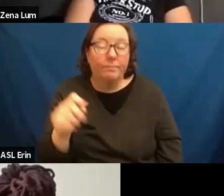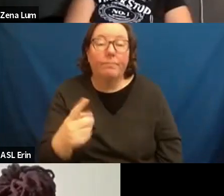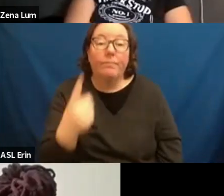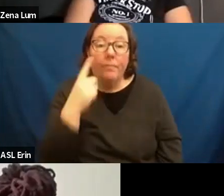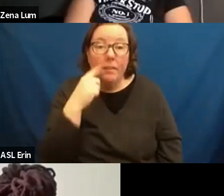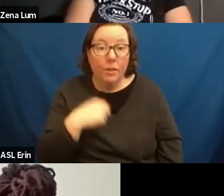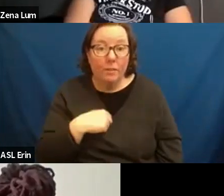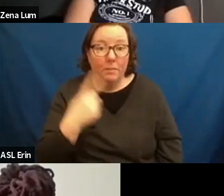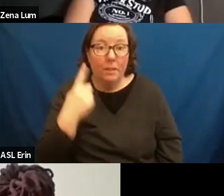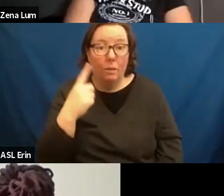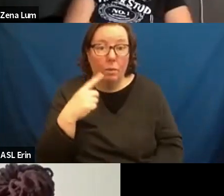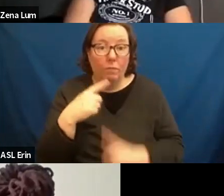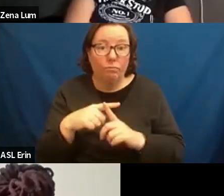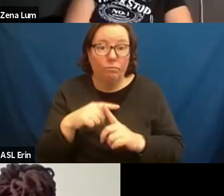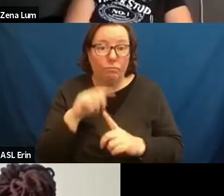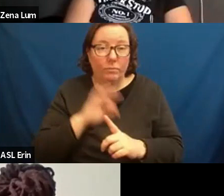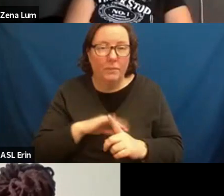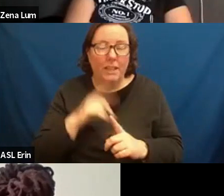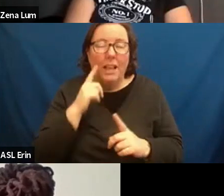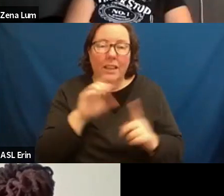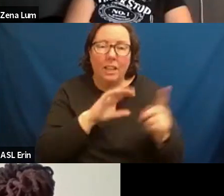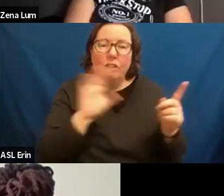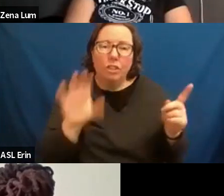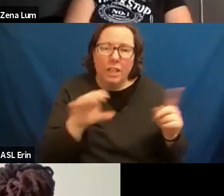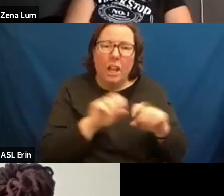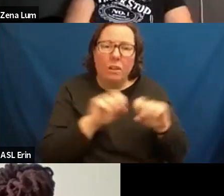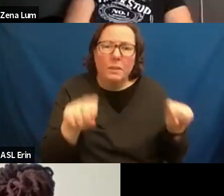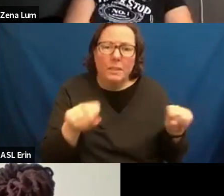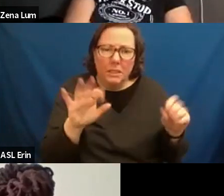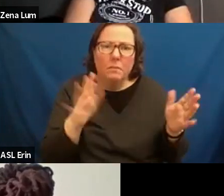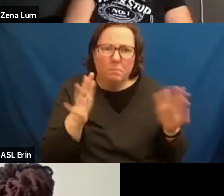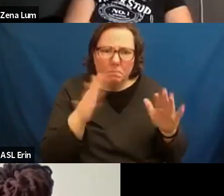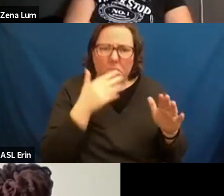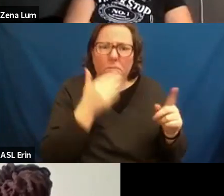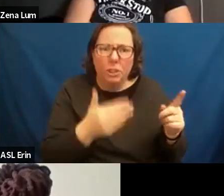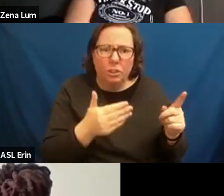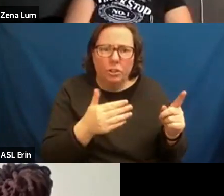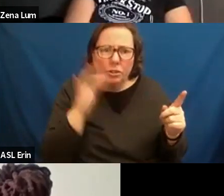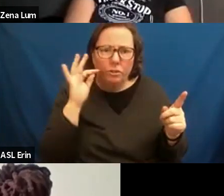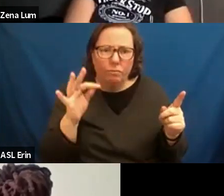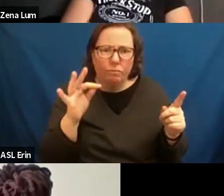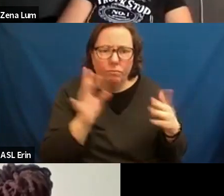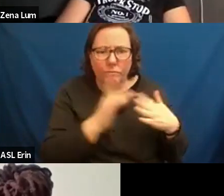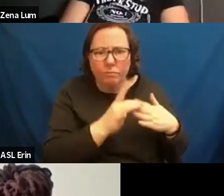I think the Chicago system has worked fairly well in the sense of